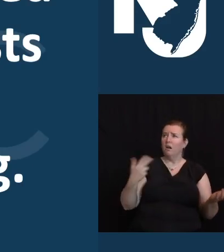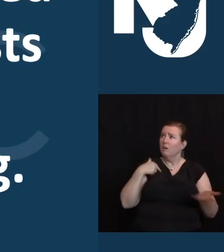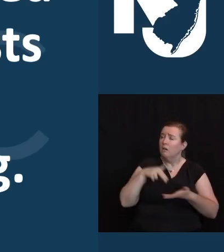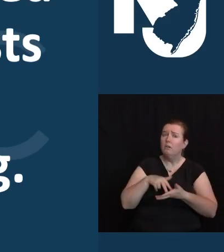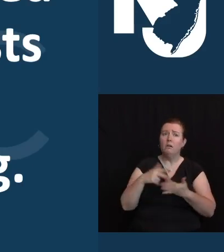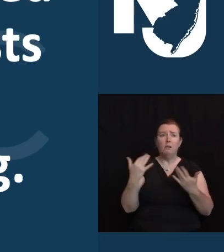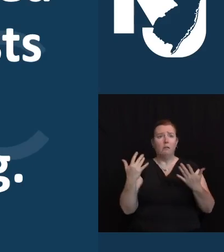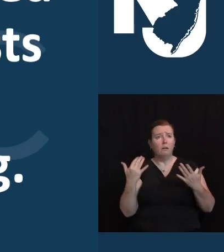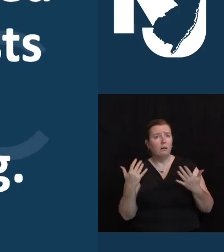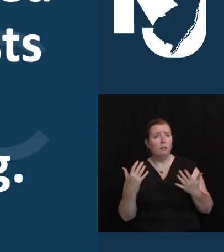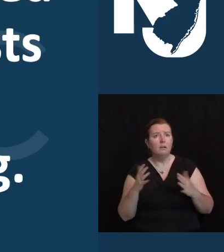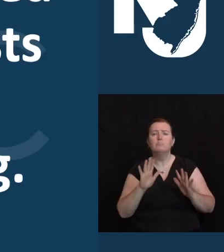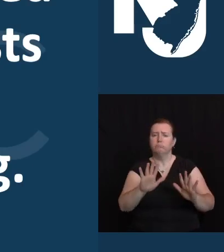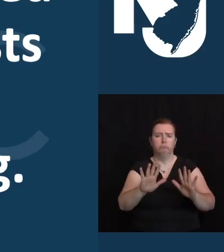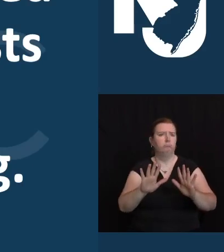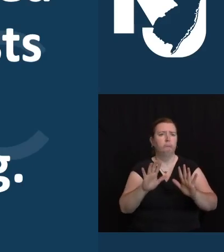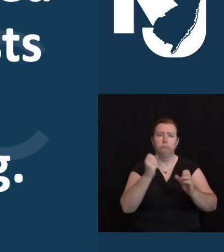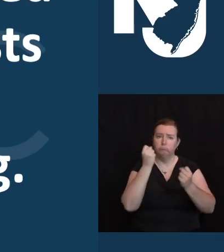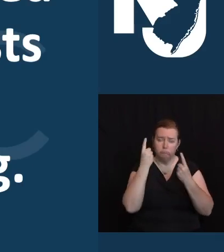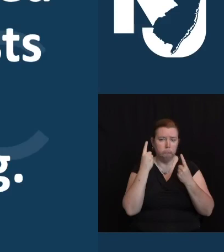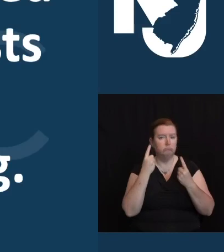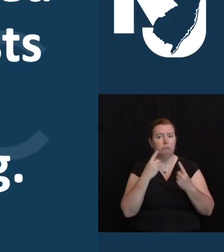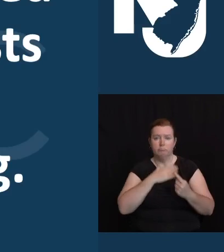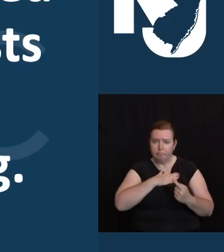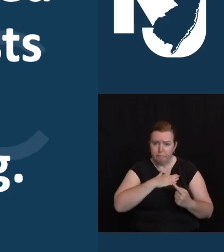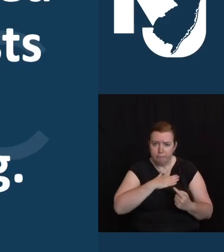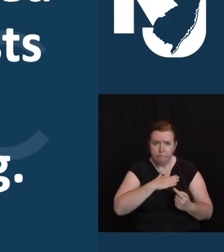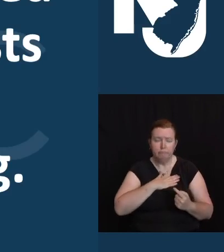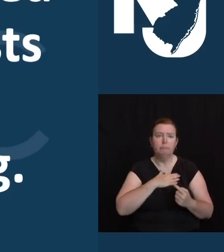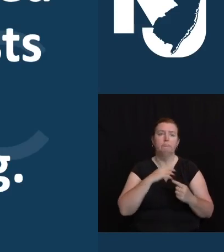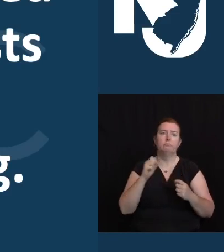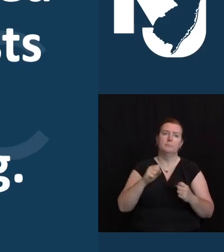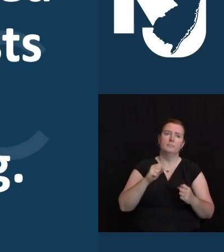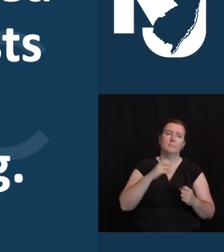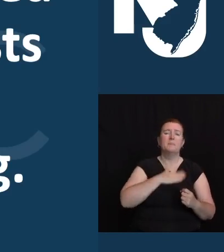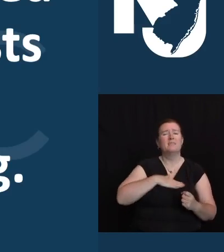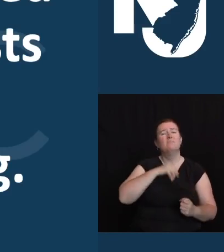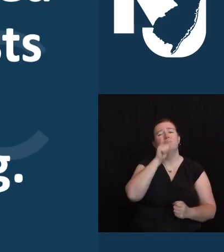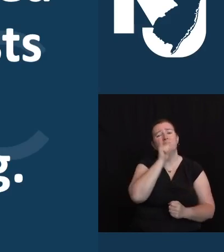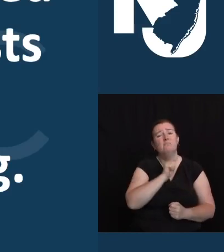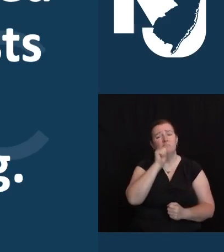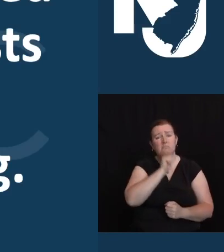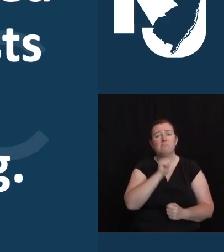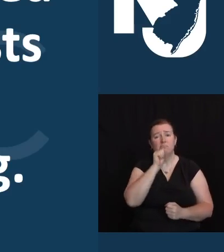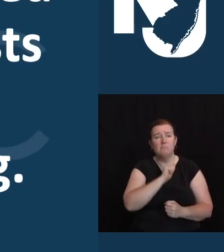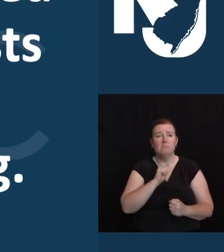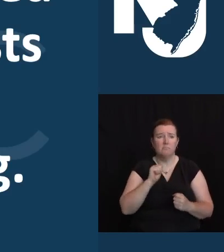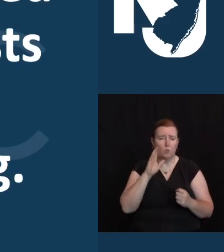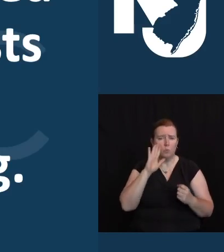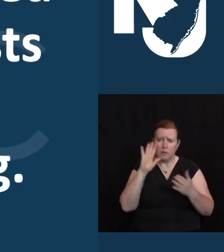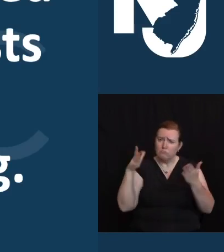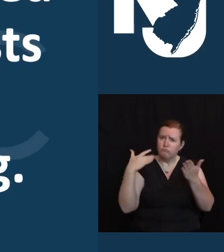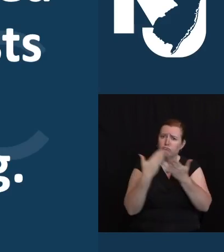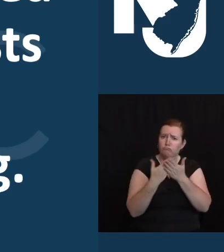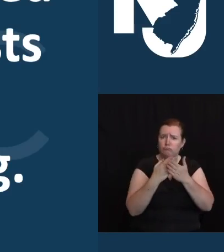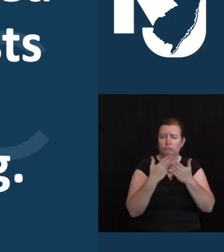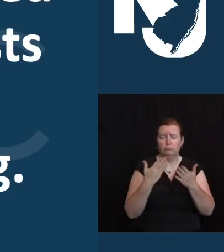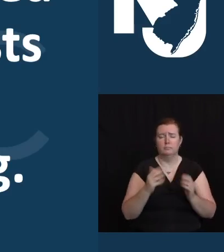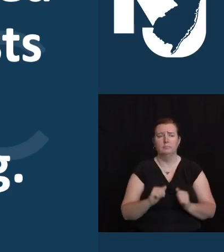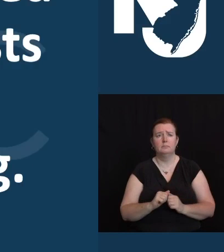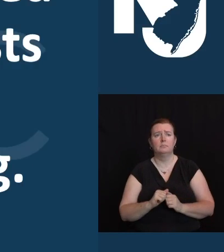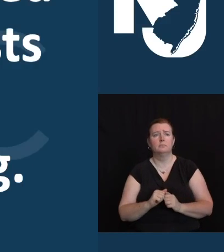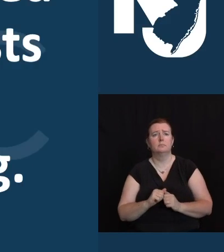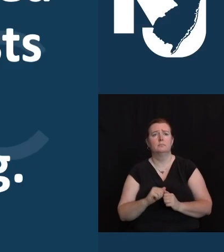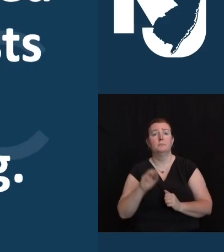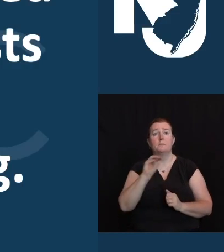our sympathy is completely with you, but have patience. We are getting there. And as an example, since MVC restarted